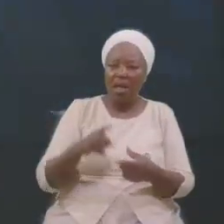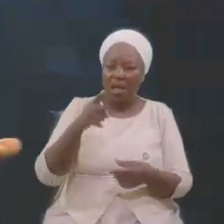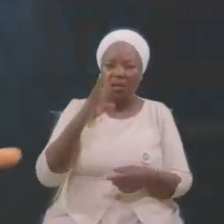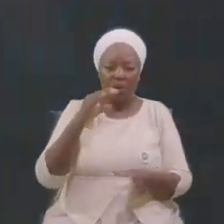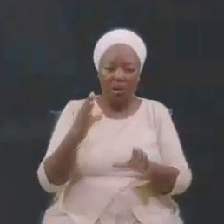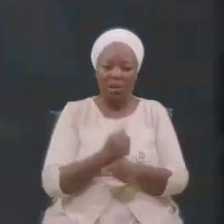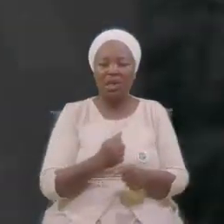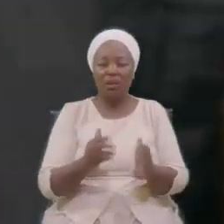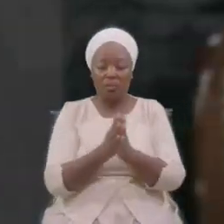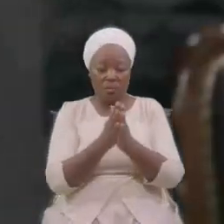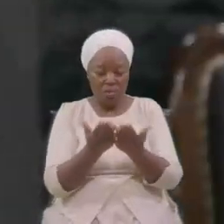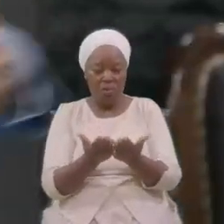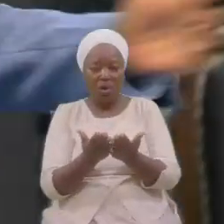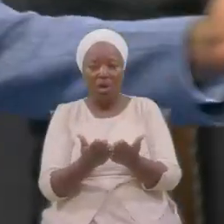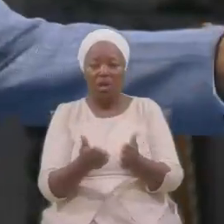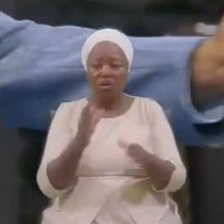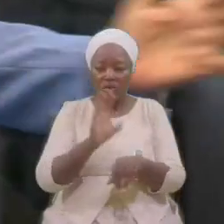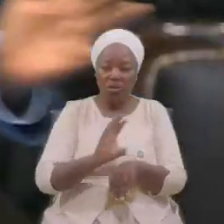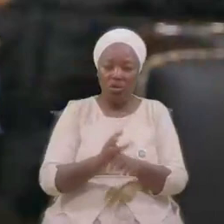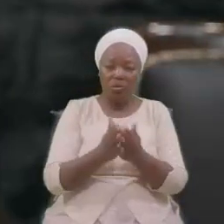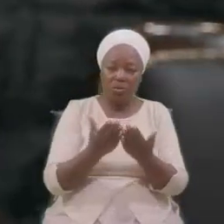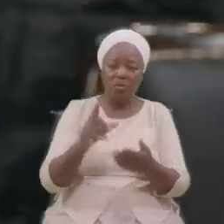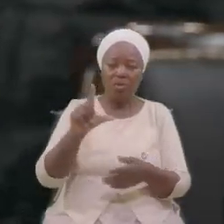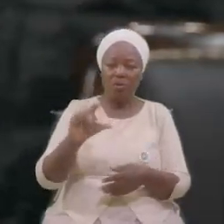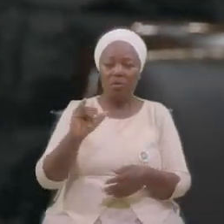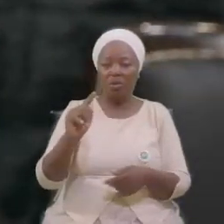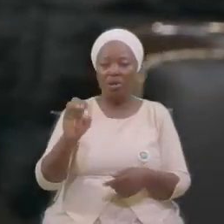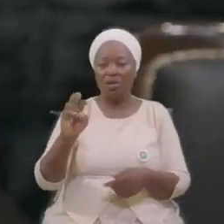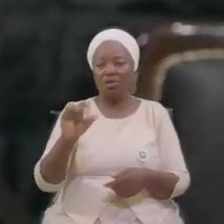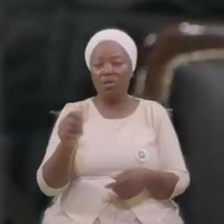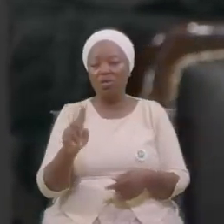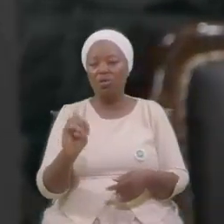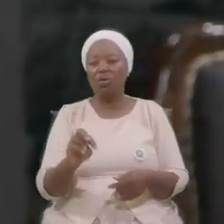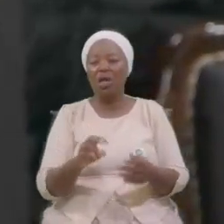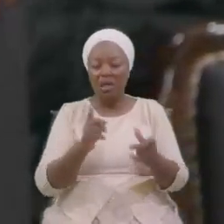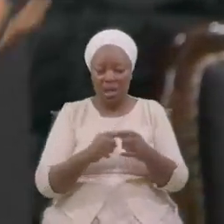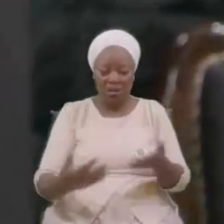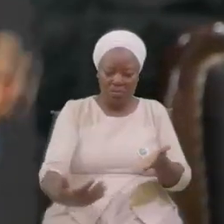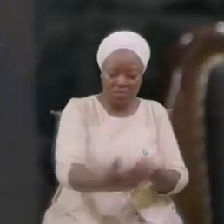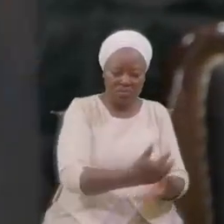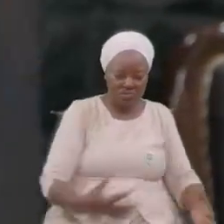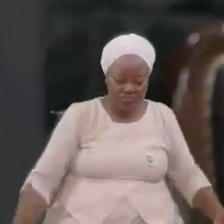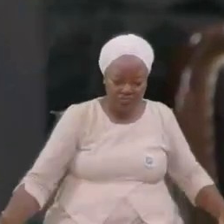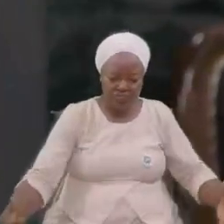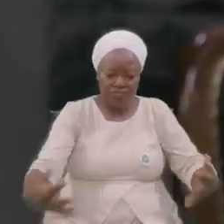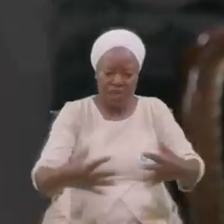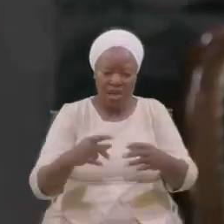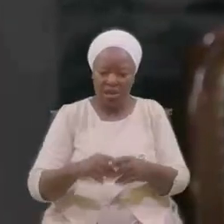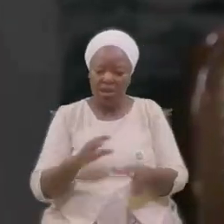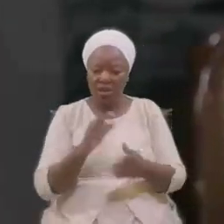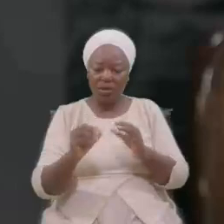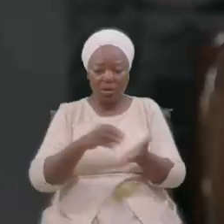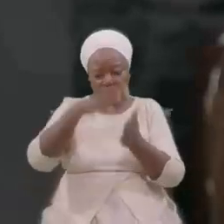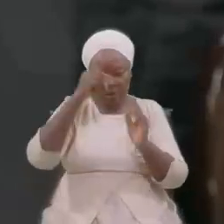literature, church literature. And I gather some of the students I was teaching mathematics. I gather them